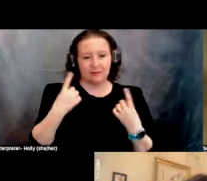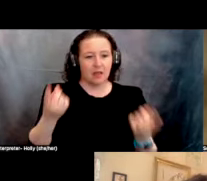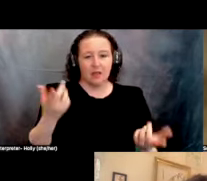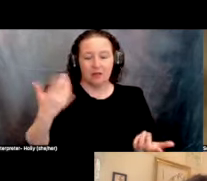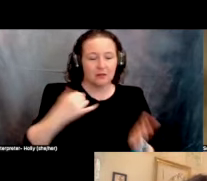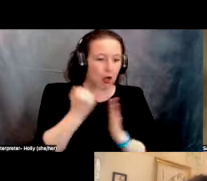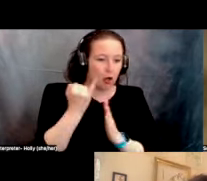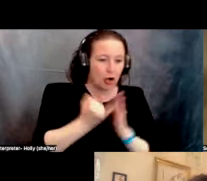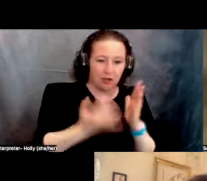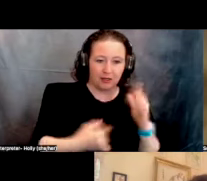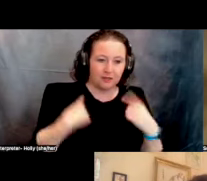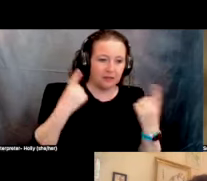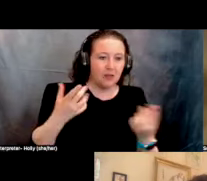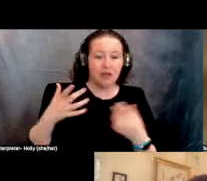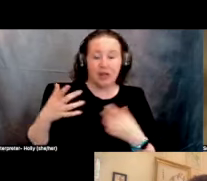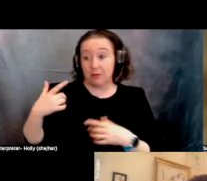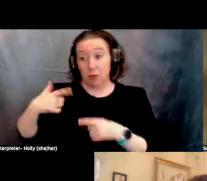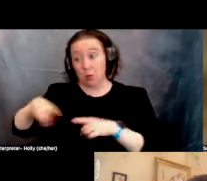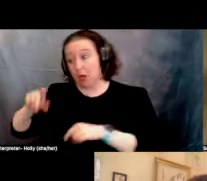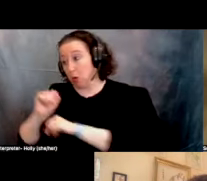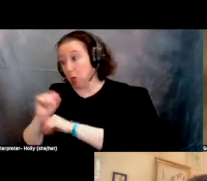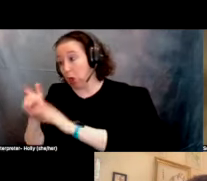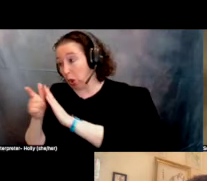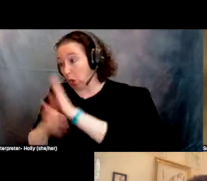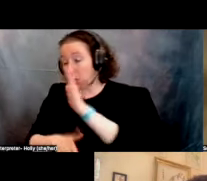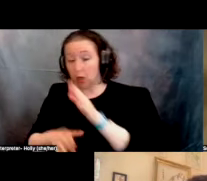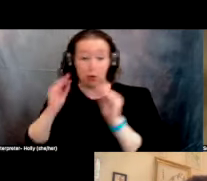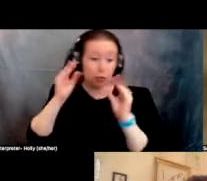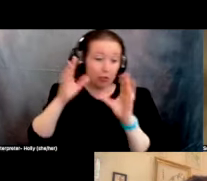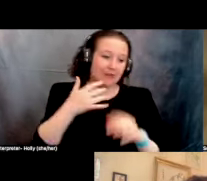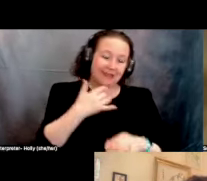was working as a lawyer and a teacher.